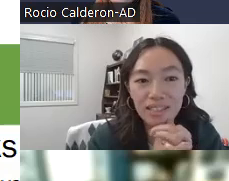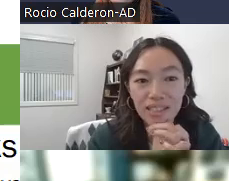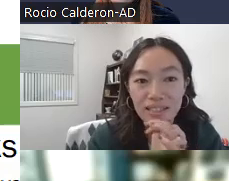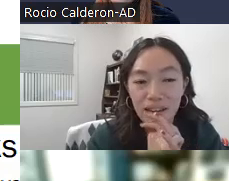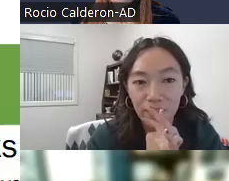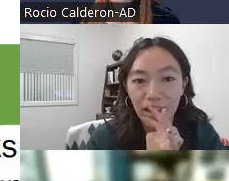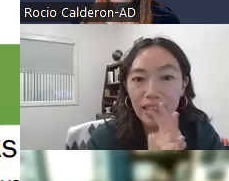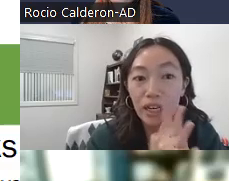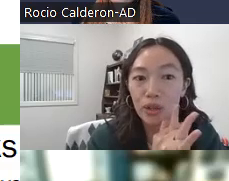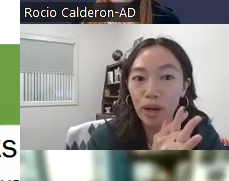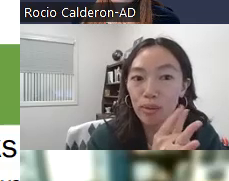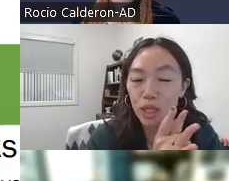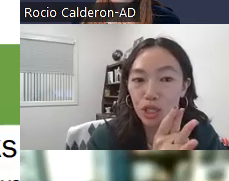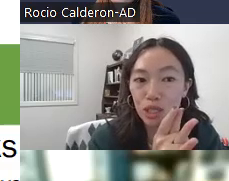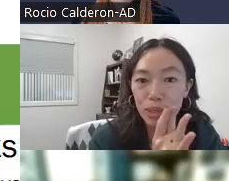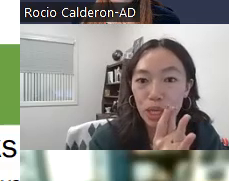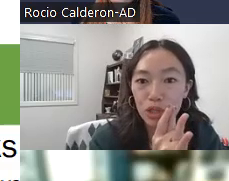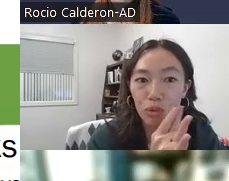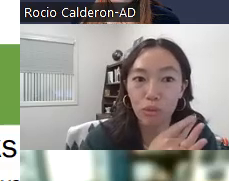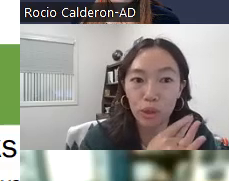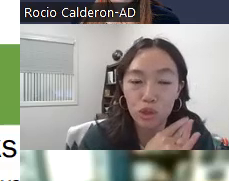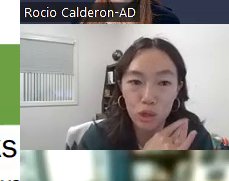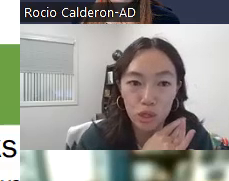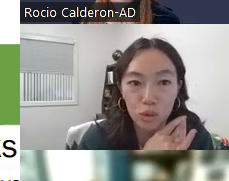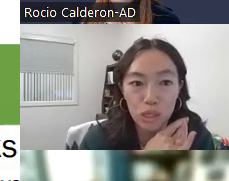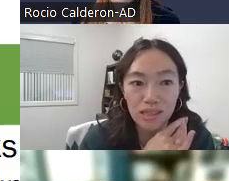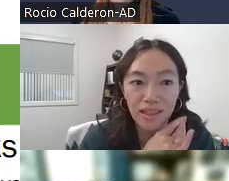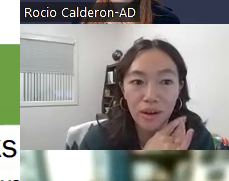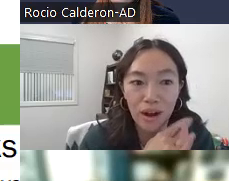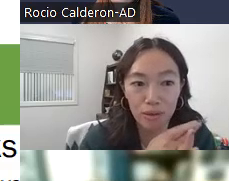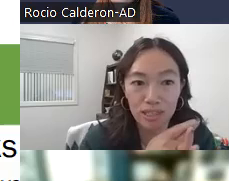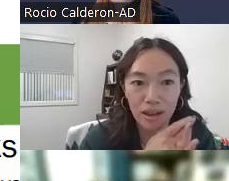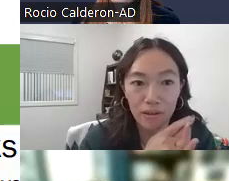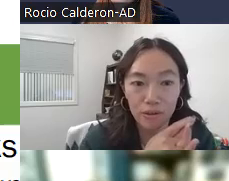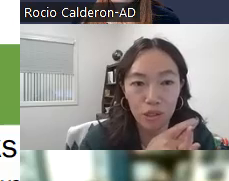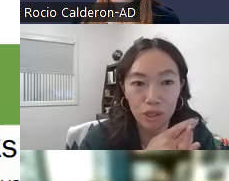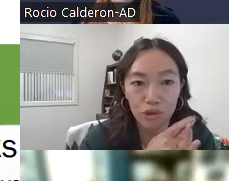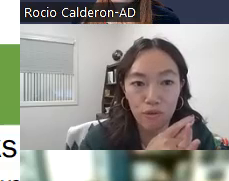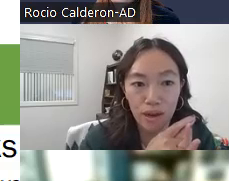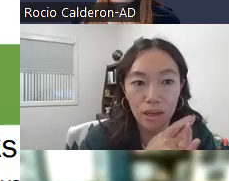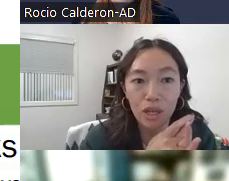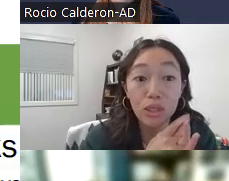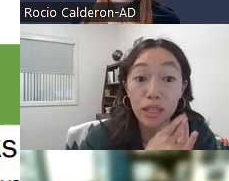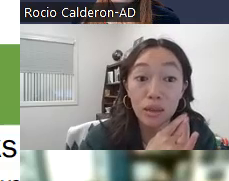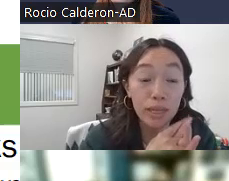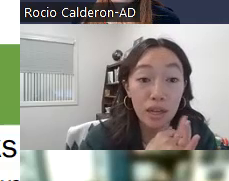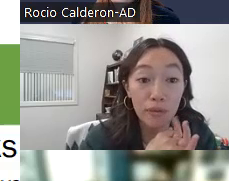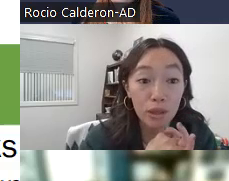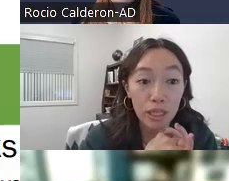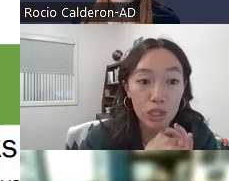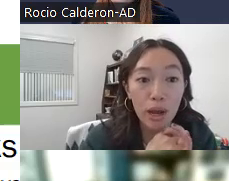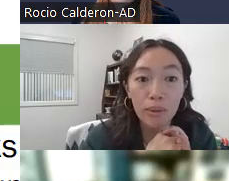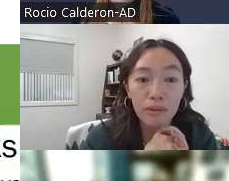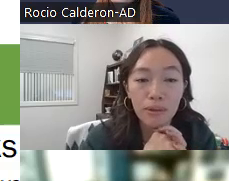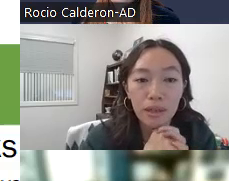Thanks, Douglas. This is Stephanie. I think I heard the recommendation to potentially work with charter schools that are outside of Stockton Unified, which I think we can